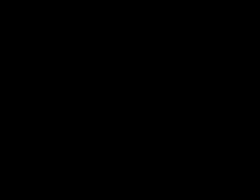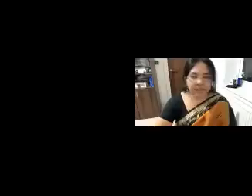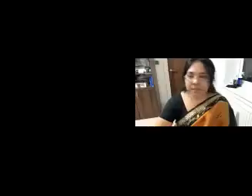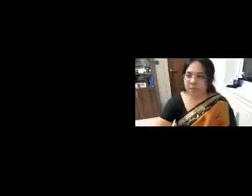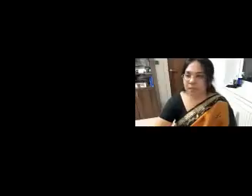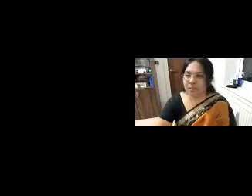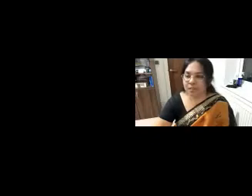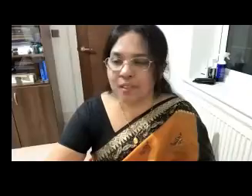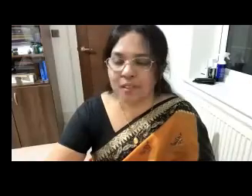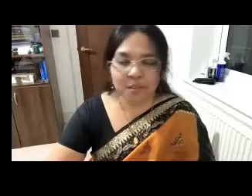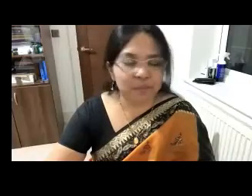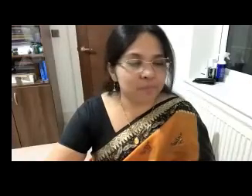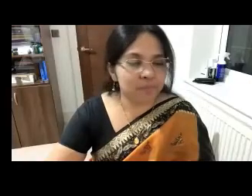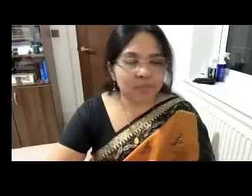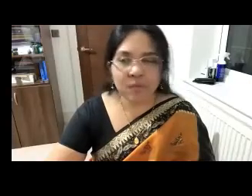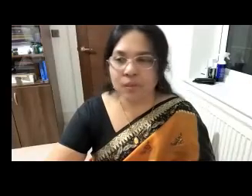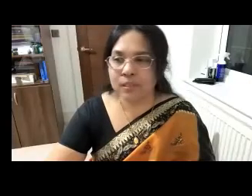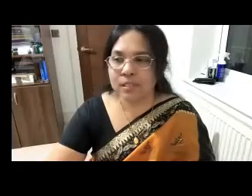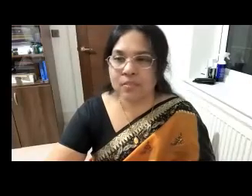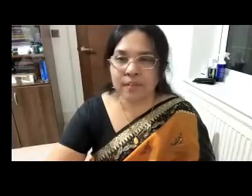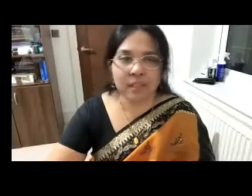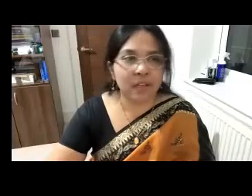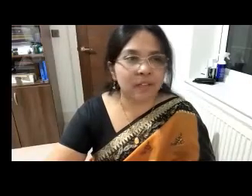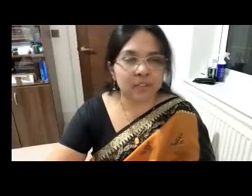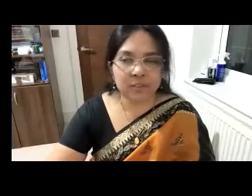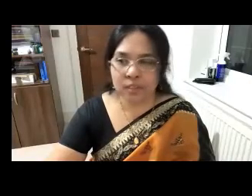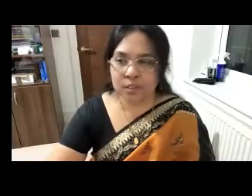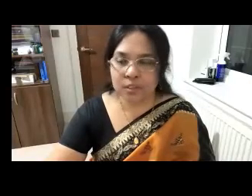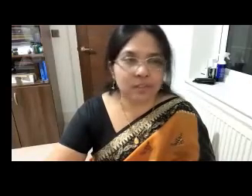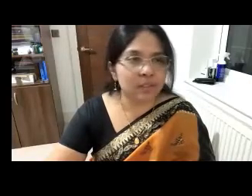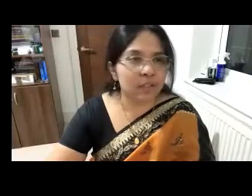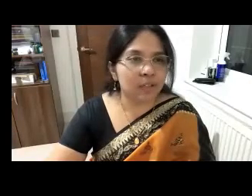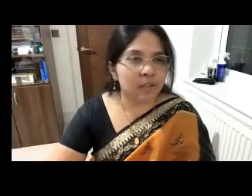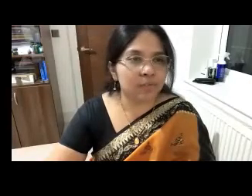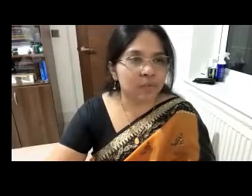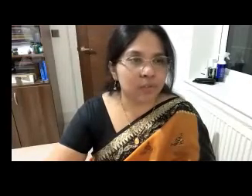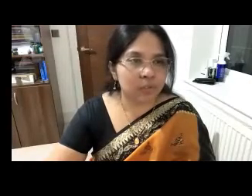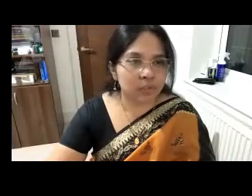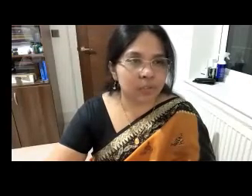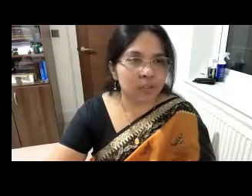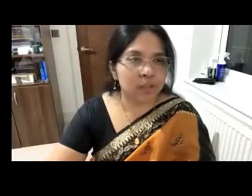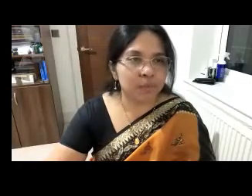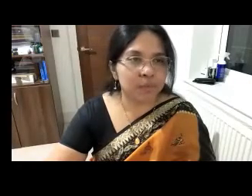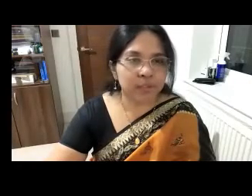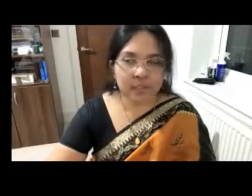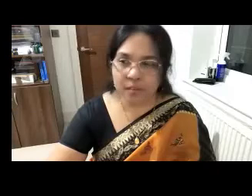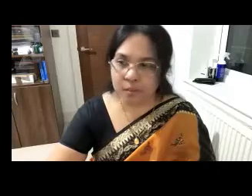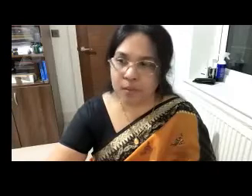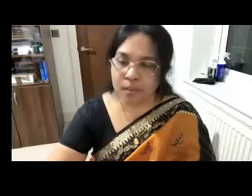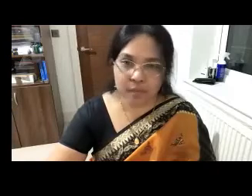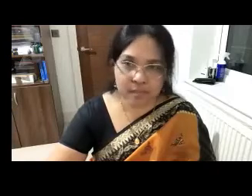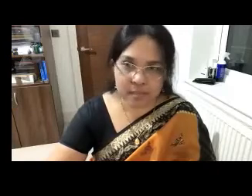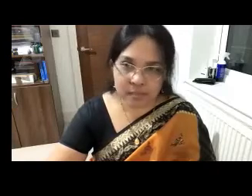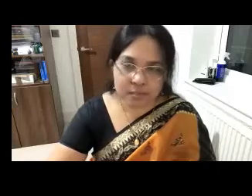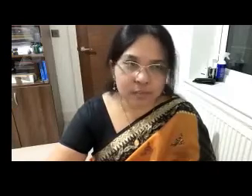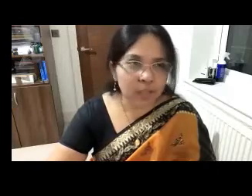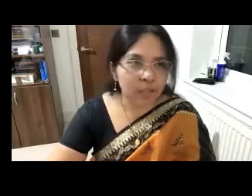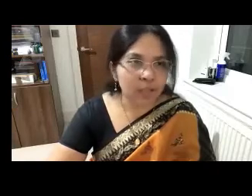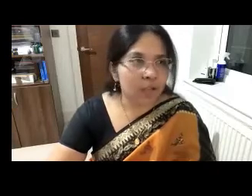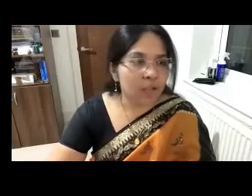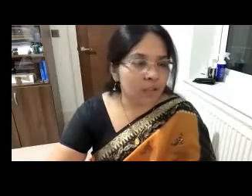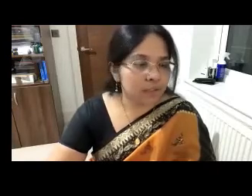Thank you very much for this very kind introduction for Dr. Preeti Arun and